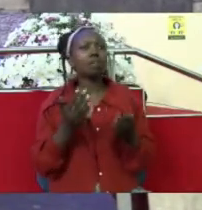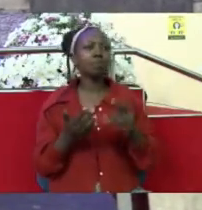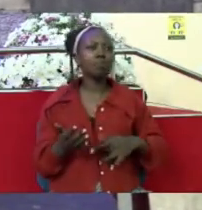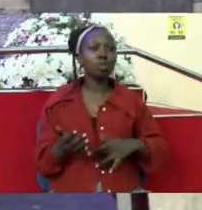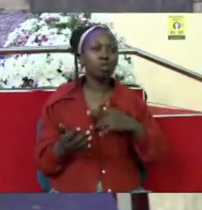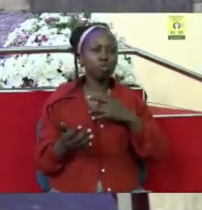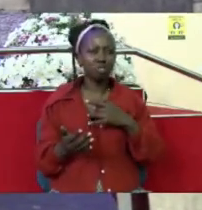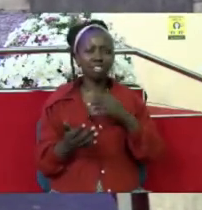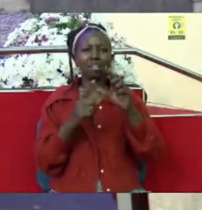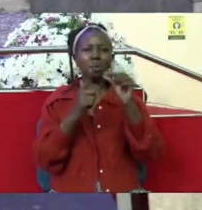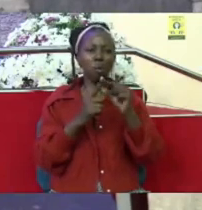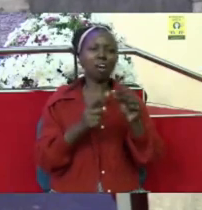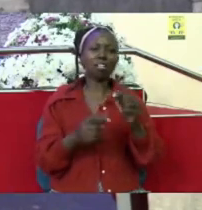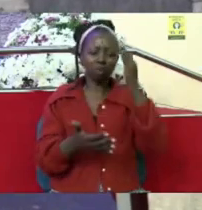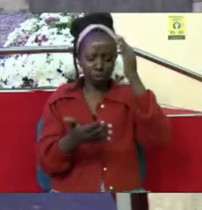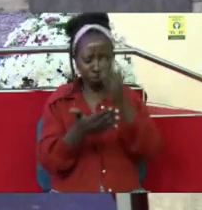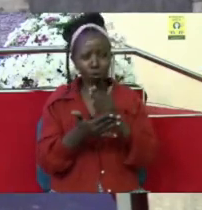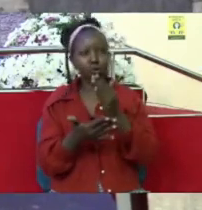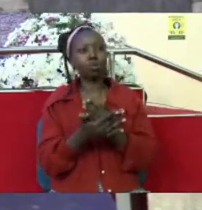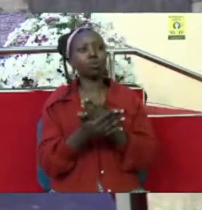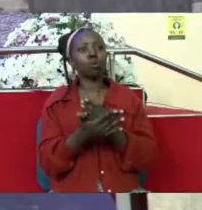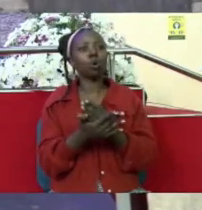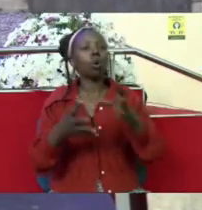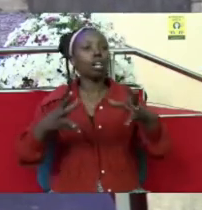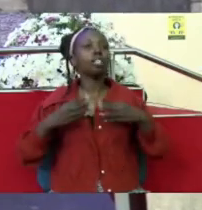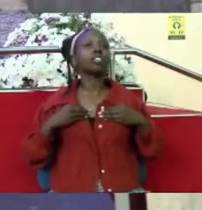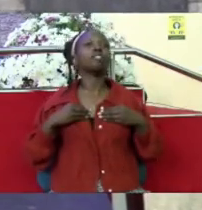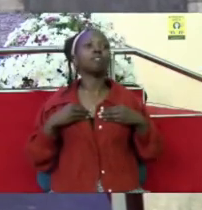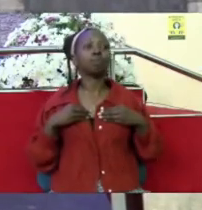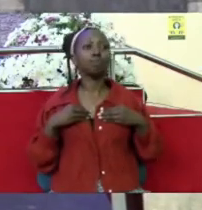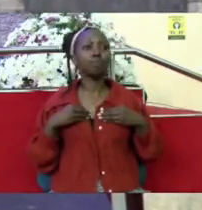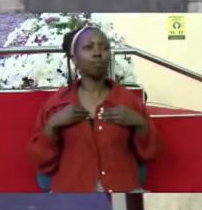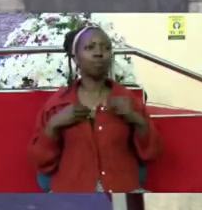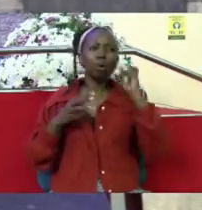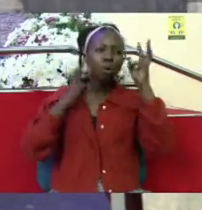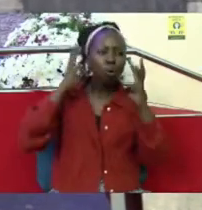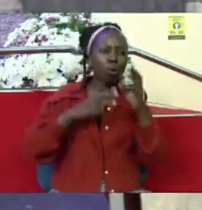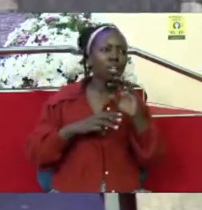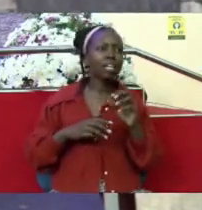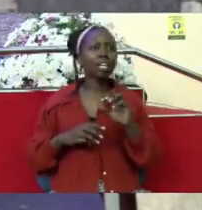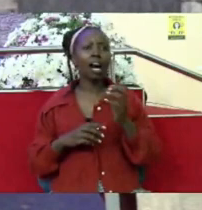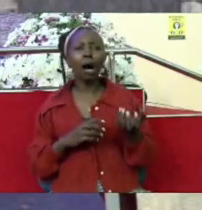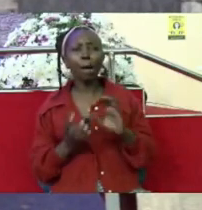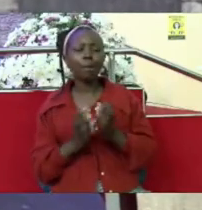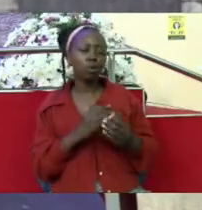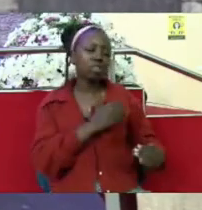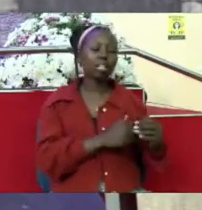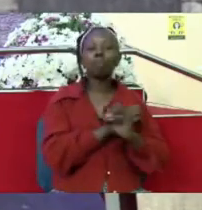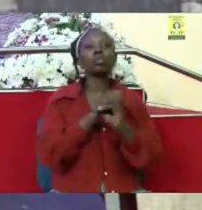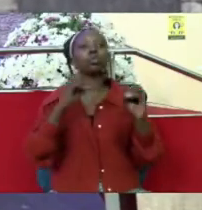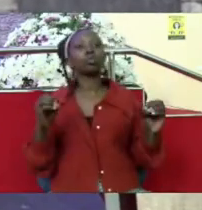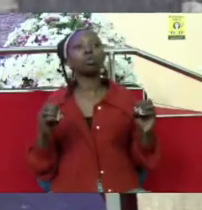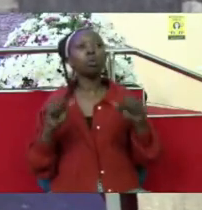is my word. Now receive it. Ipokee. Don't you worry about anybody else. You can even stand and